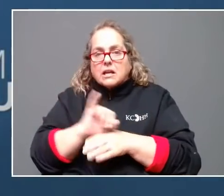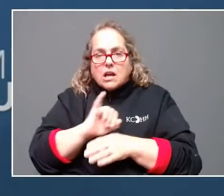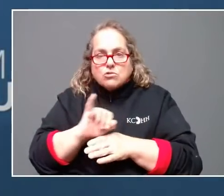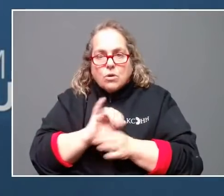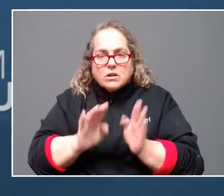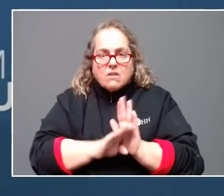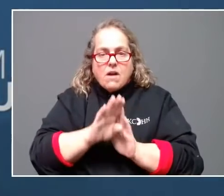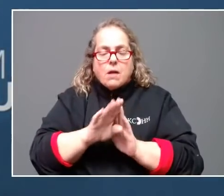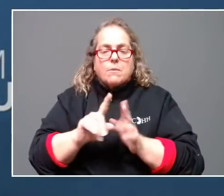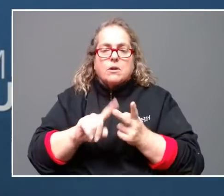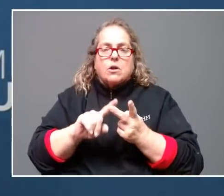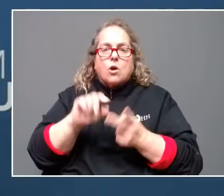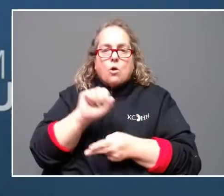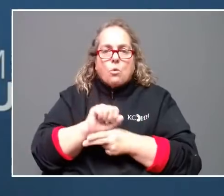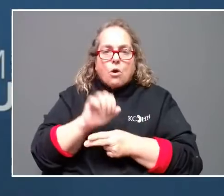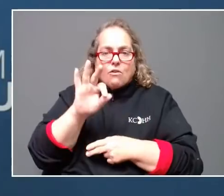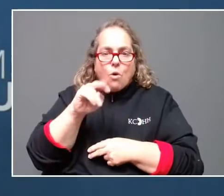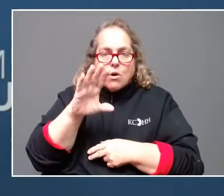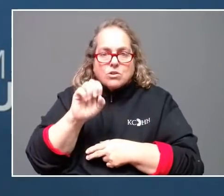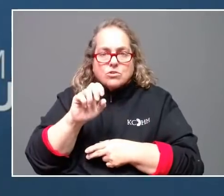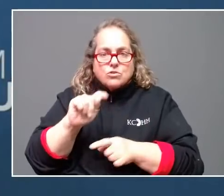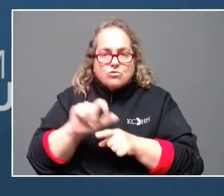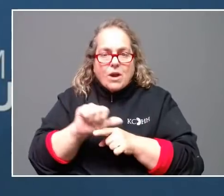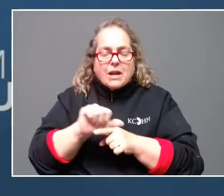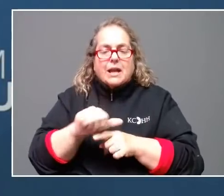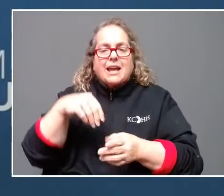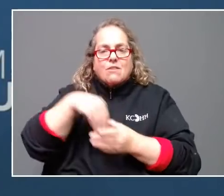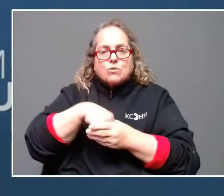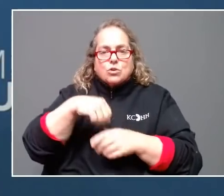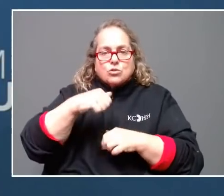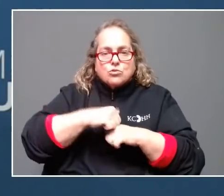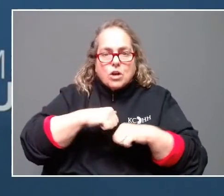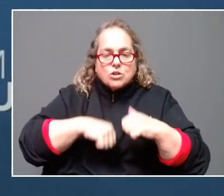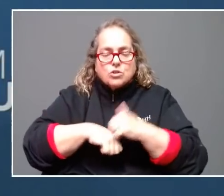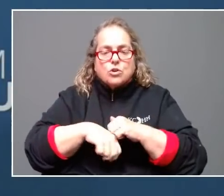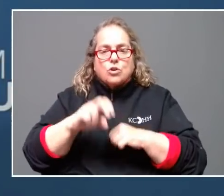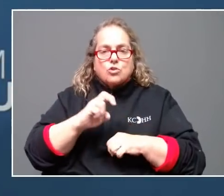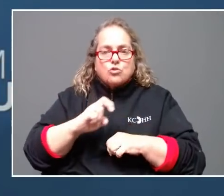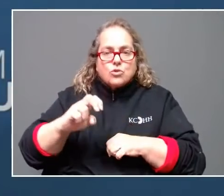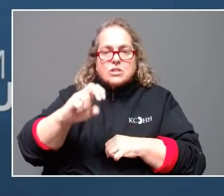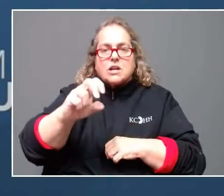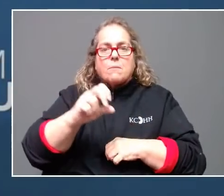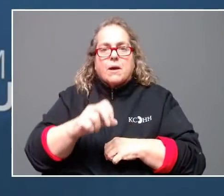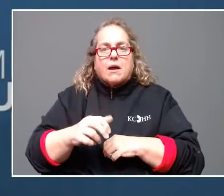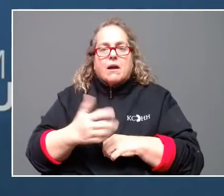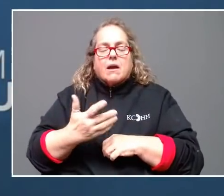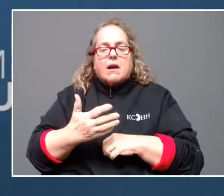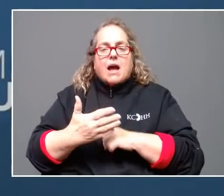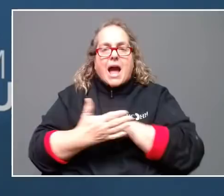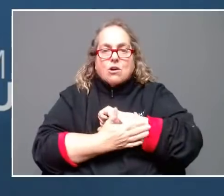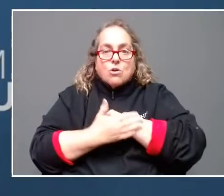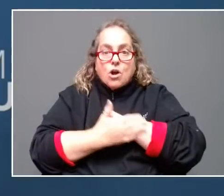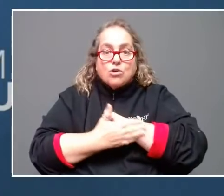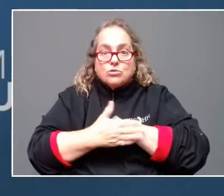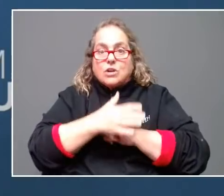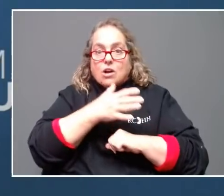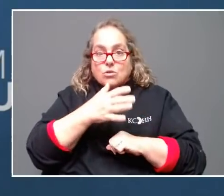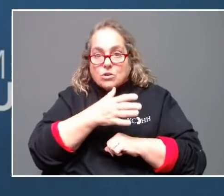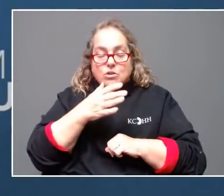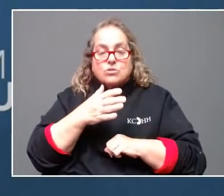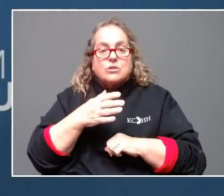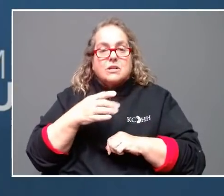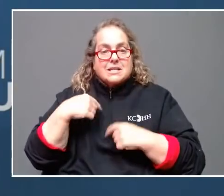training, infrastructure, tourism, agriculture, and community wellness projects. Since the program's inception,